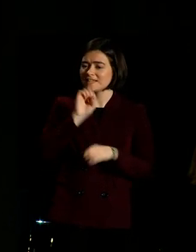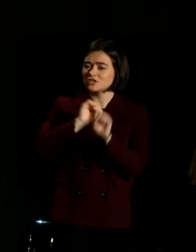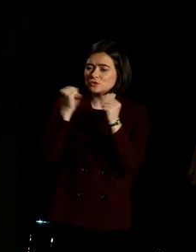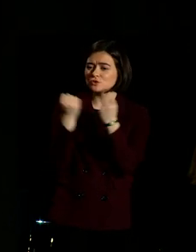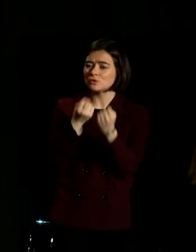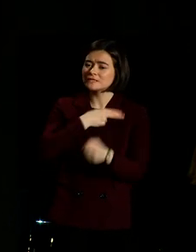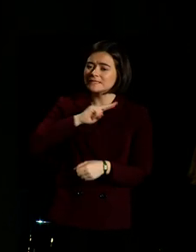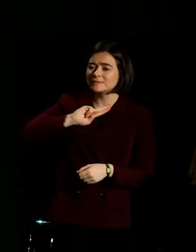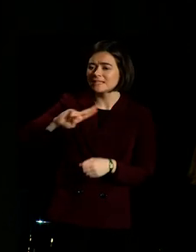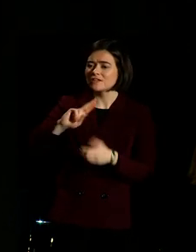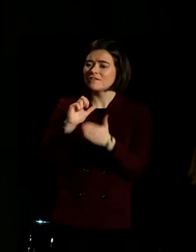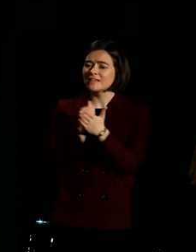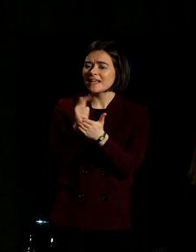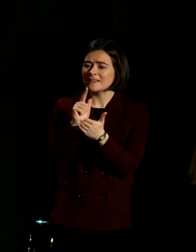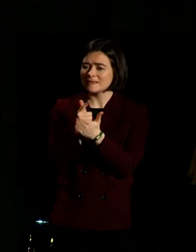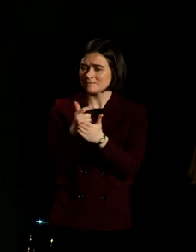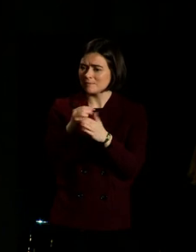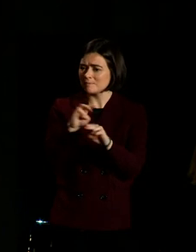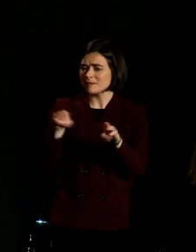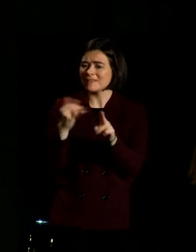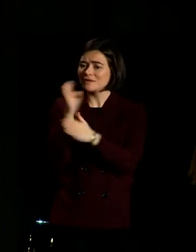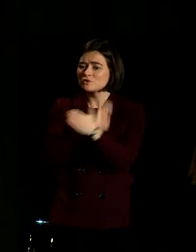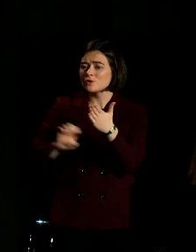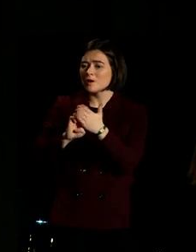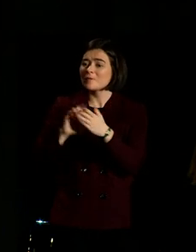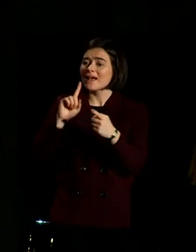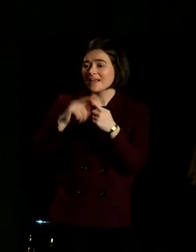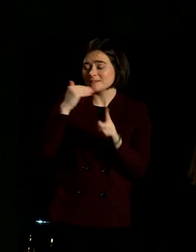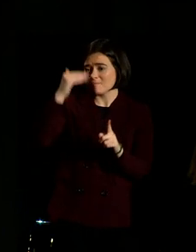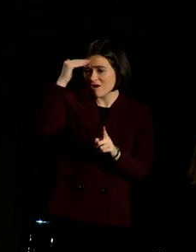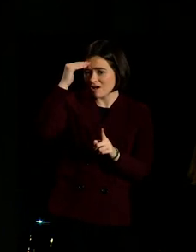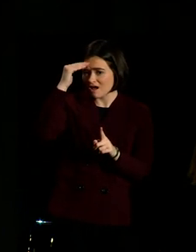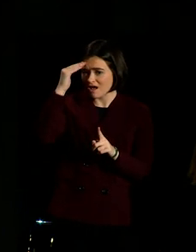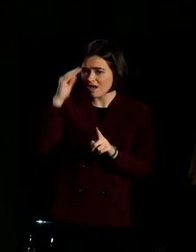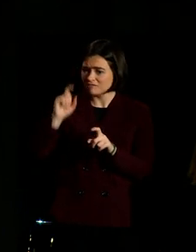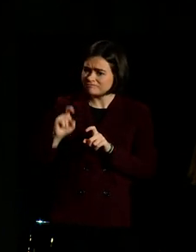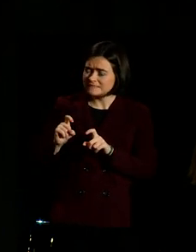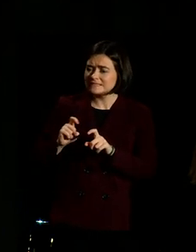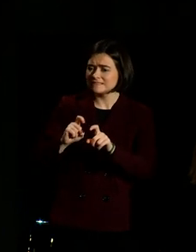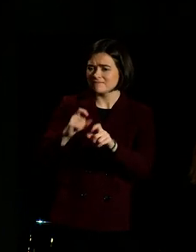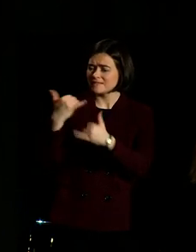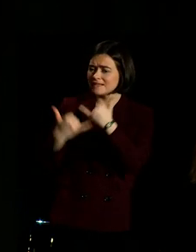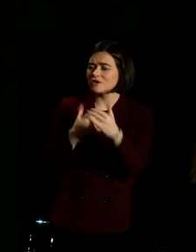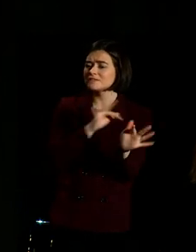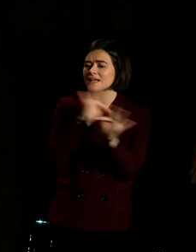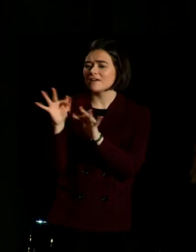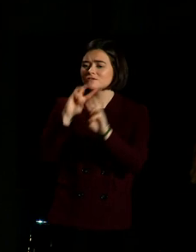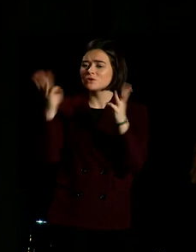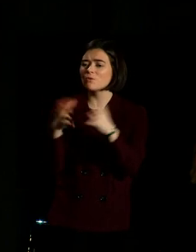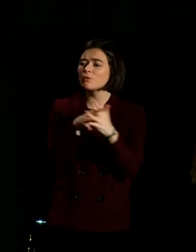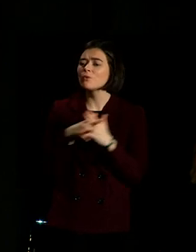social stigmatization of homosexuals in Europe and the United States remained in force for many years after World War